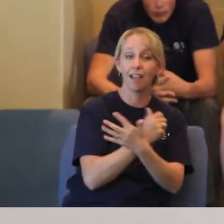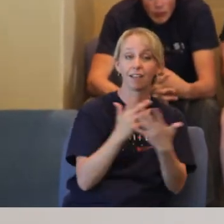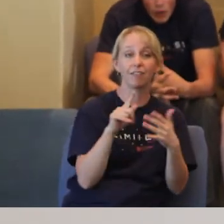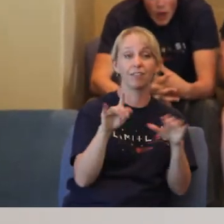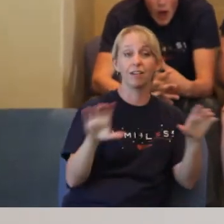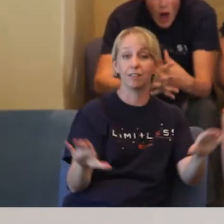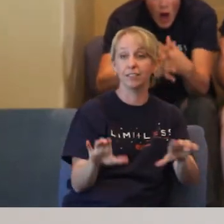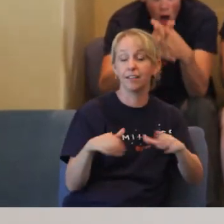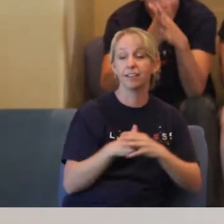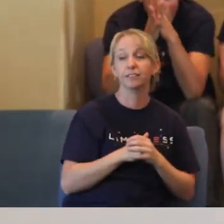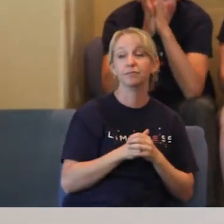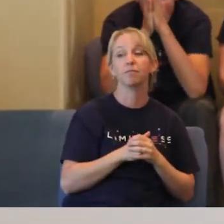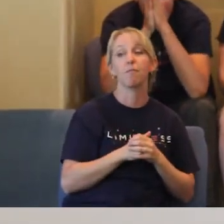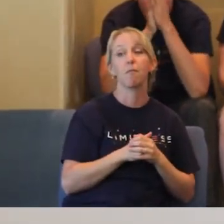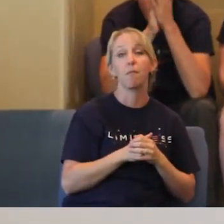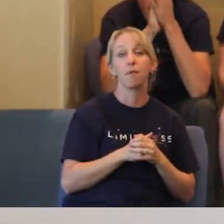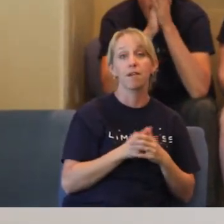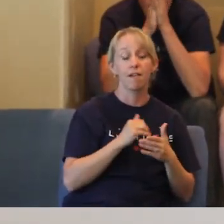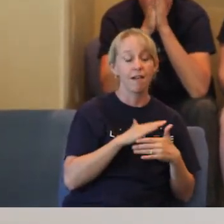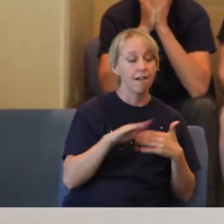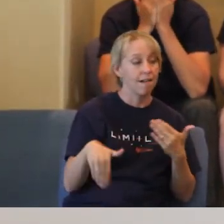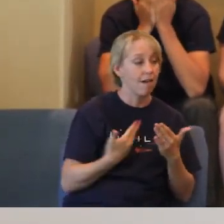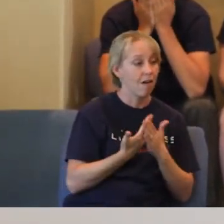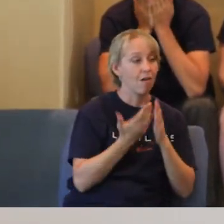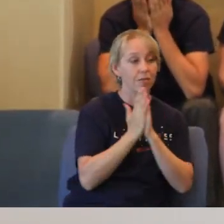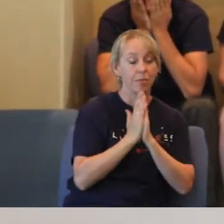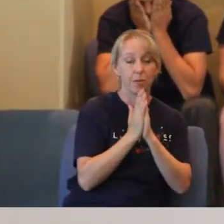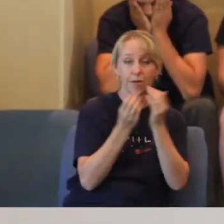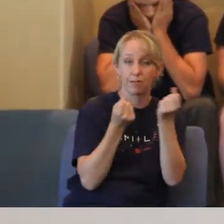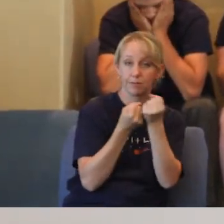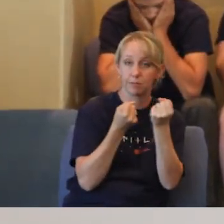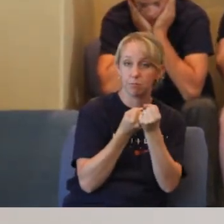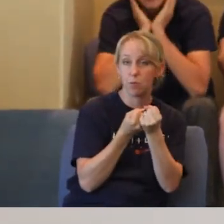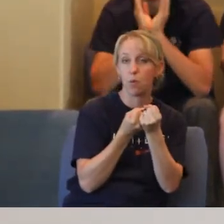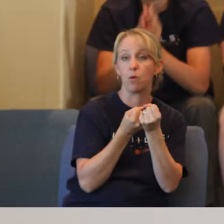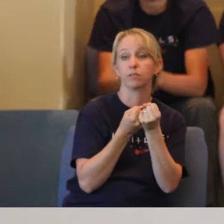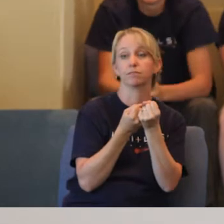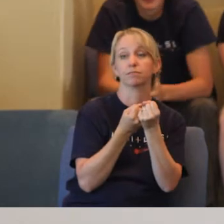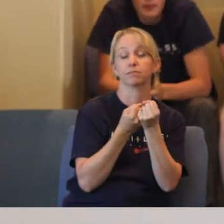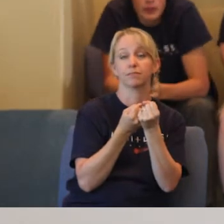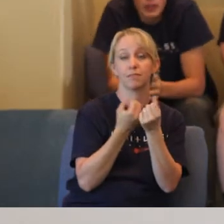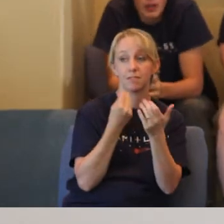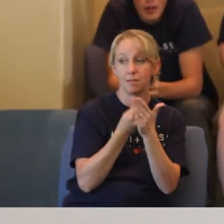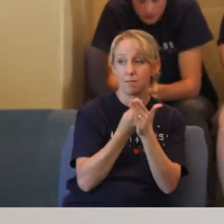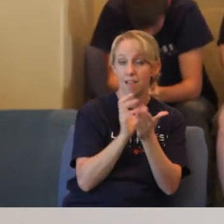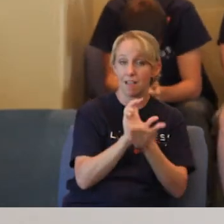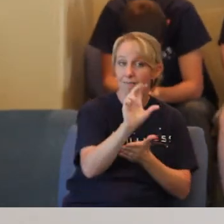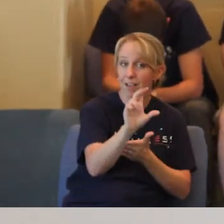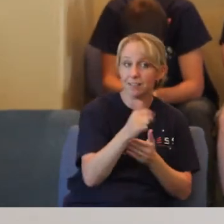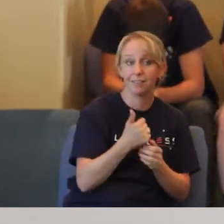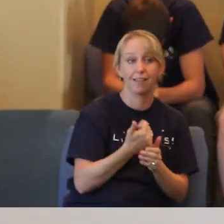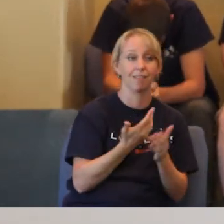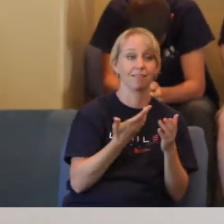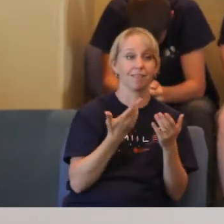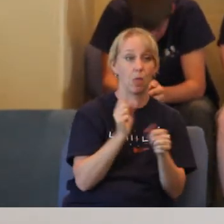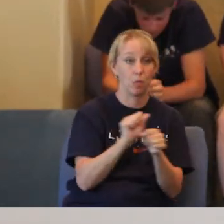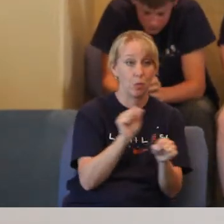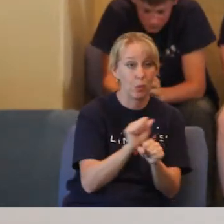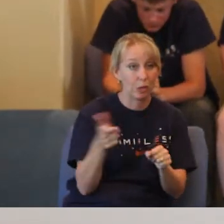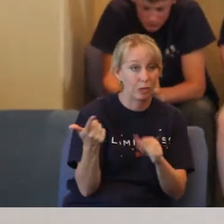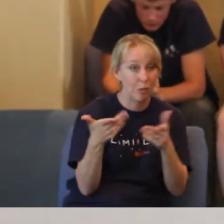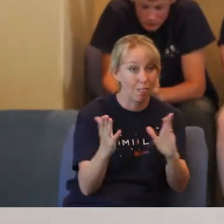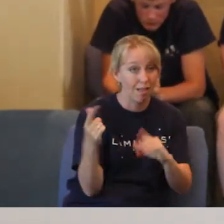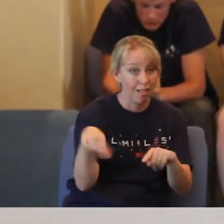prayer support, the funding, the work that you allow these kids to do. We really appreciate it and couldn't do it without you